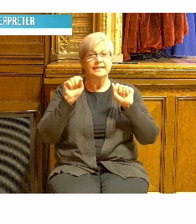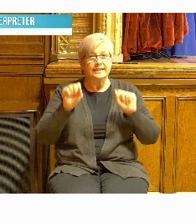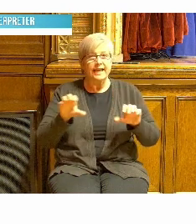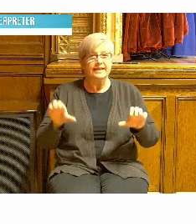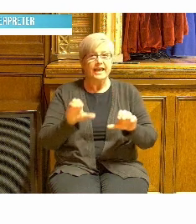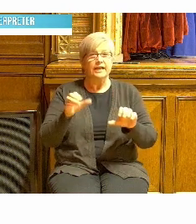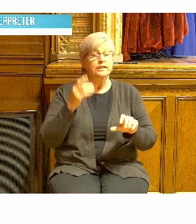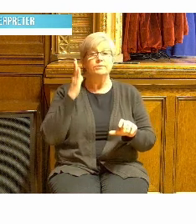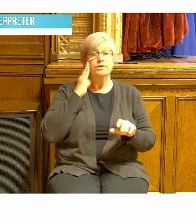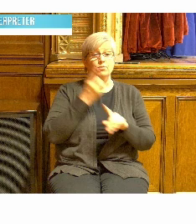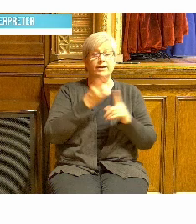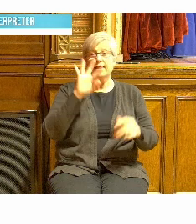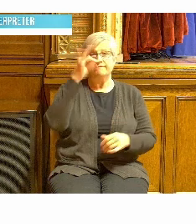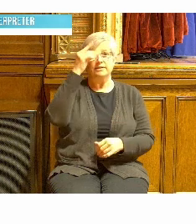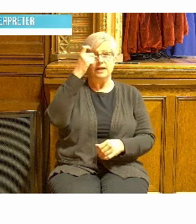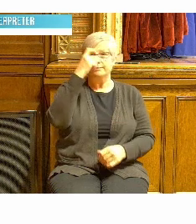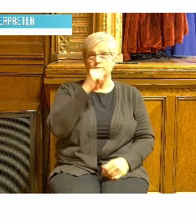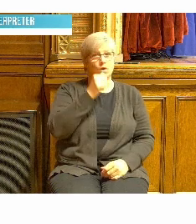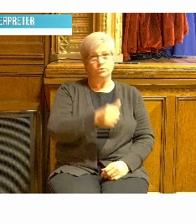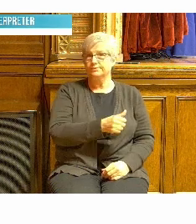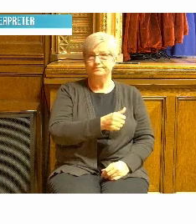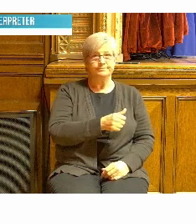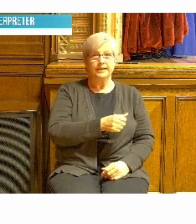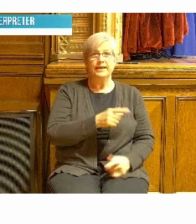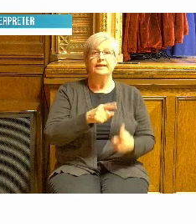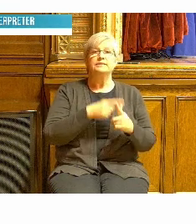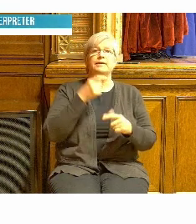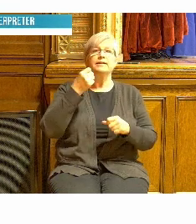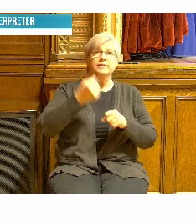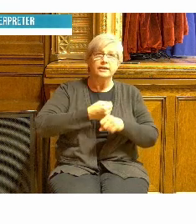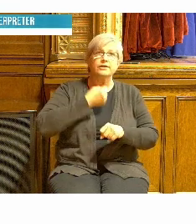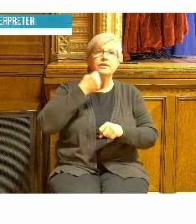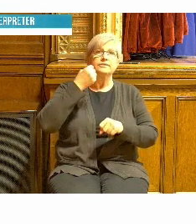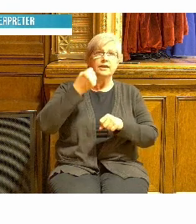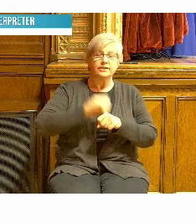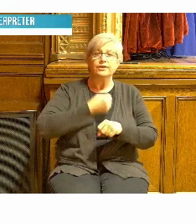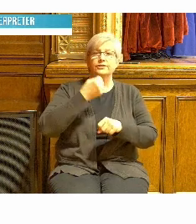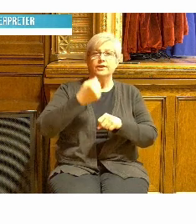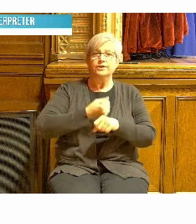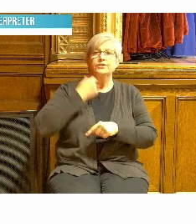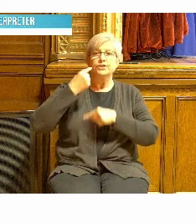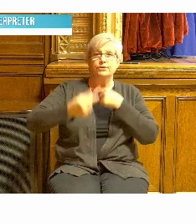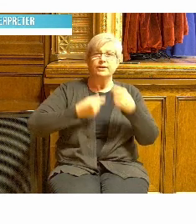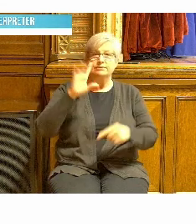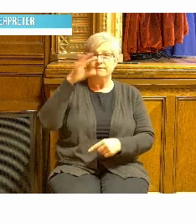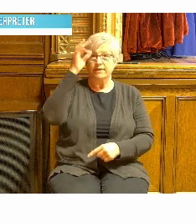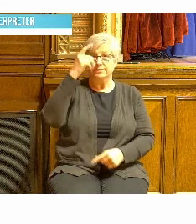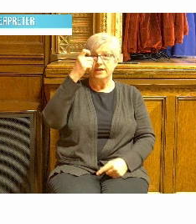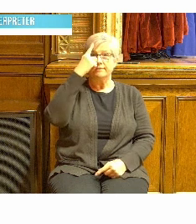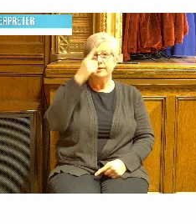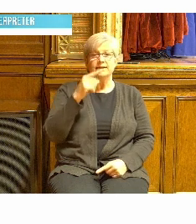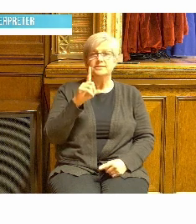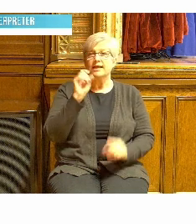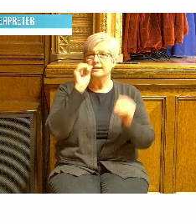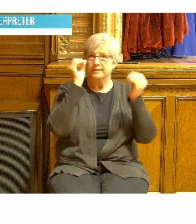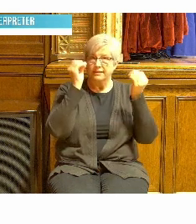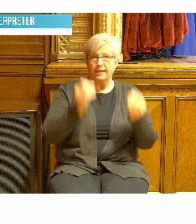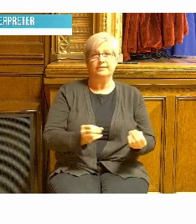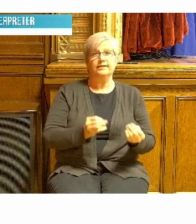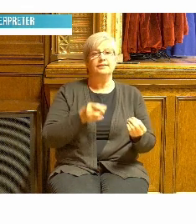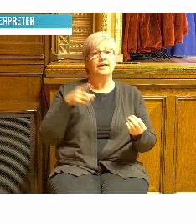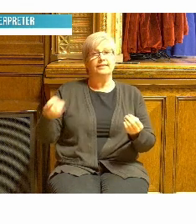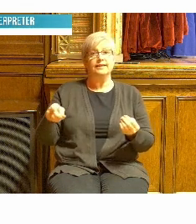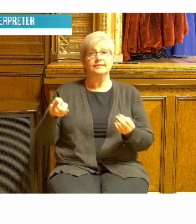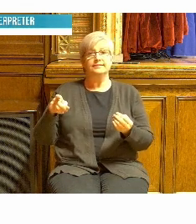will not. And it has been decades and decades, lifetimes and lifetimes, where the federal government has not acted. And this commission has